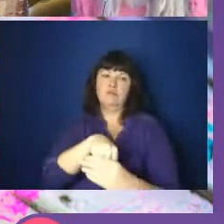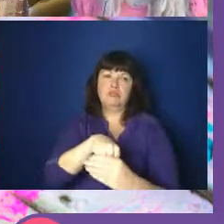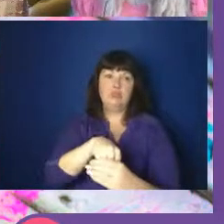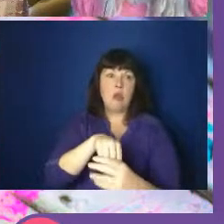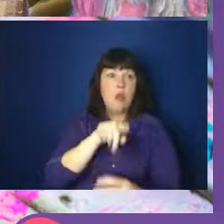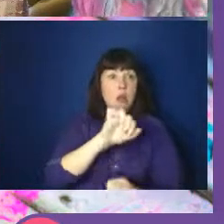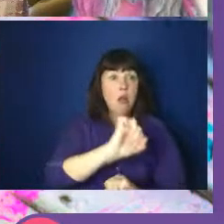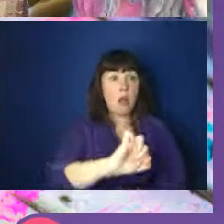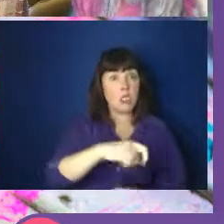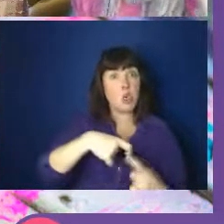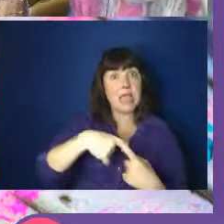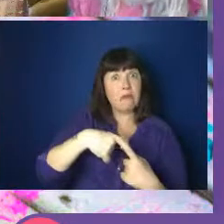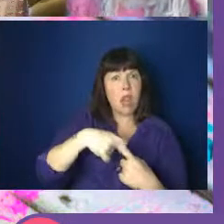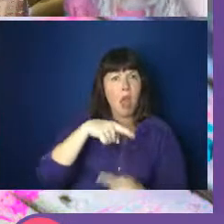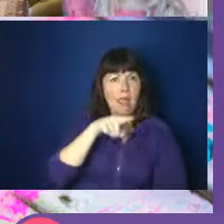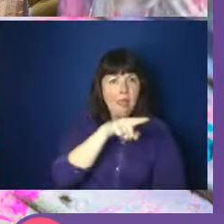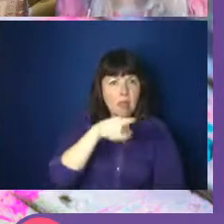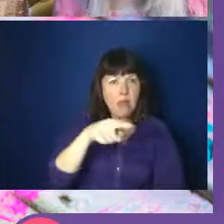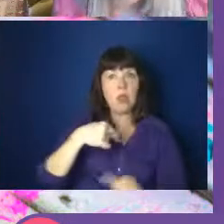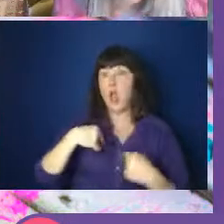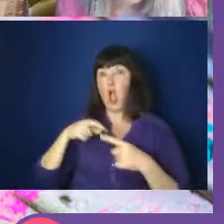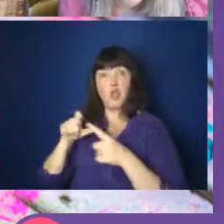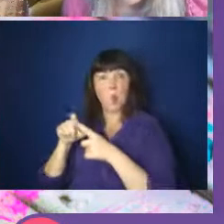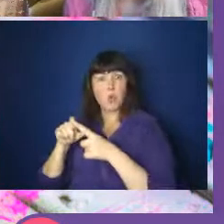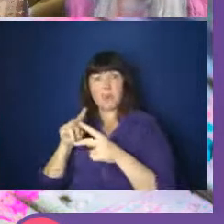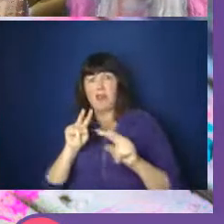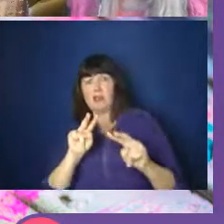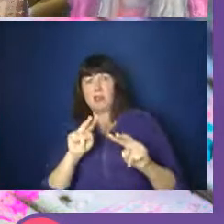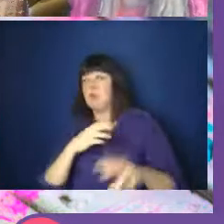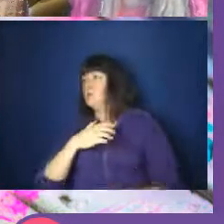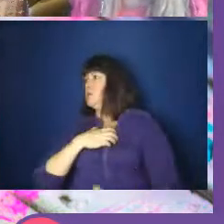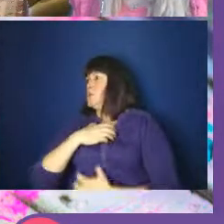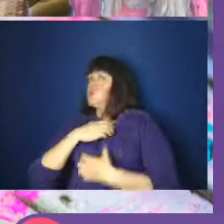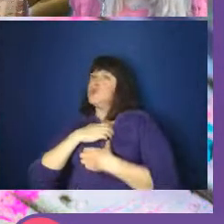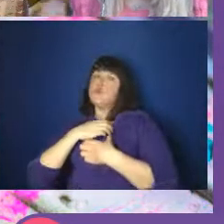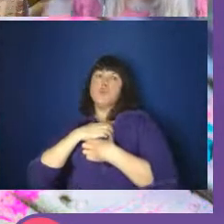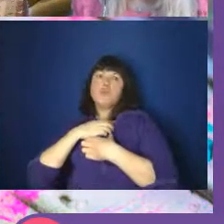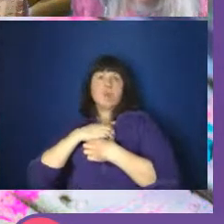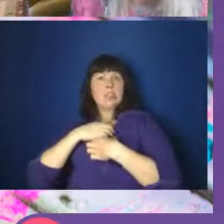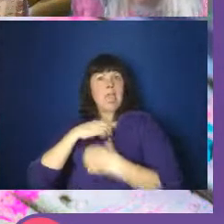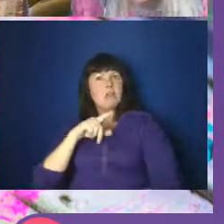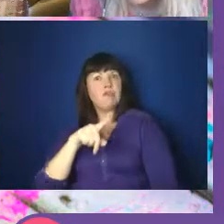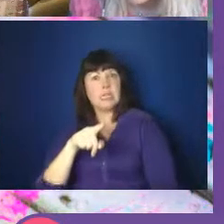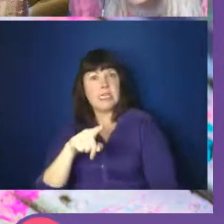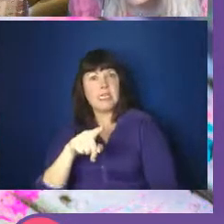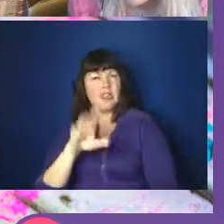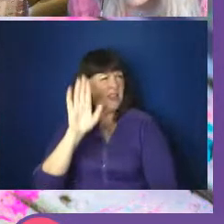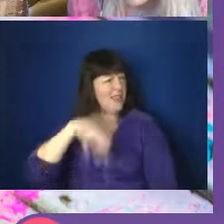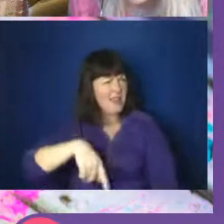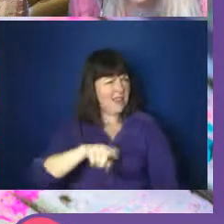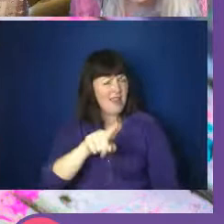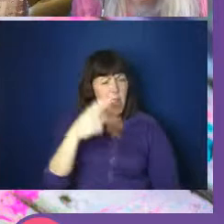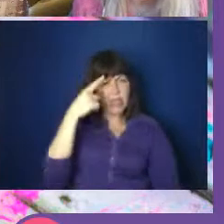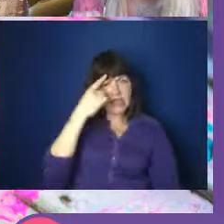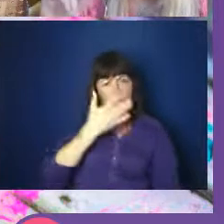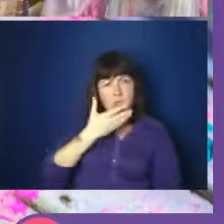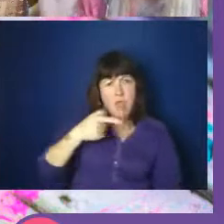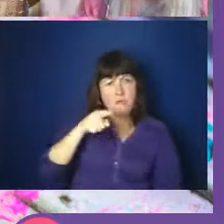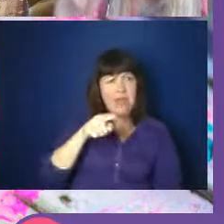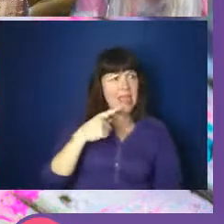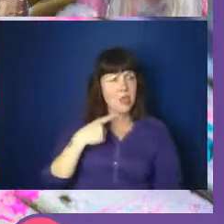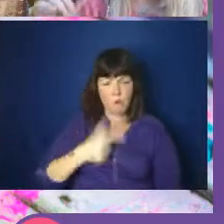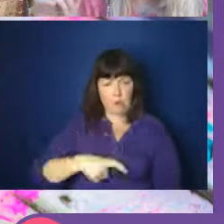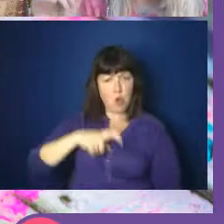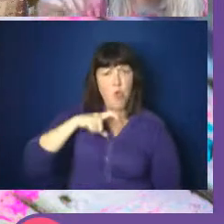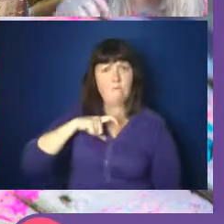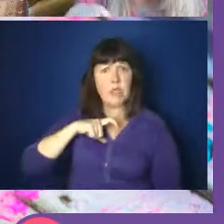I don't think it's scary. I think it's lovely. And I really like the way that you're really confident with the pencil, because a lot of people do